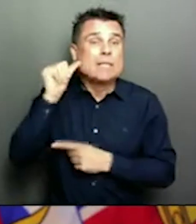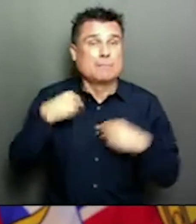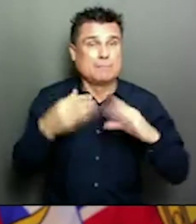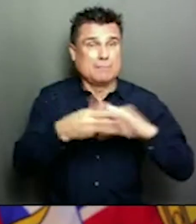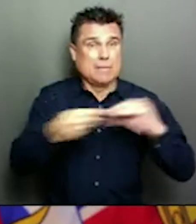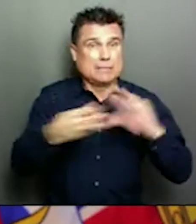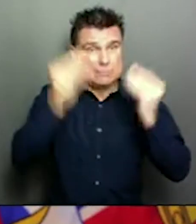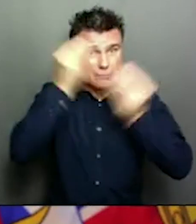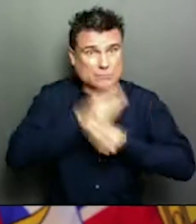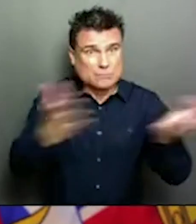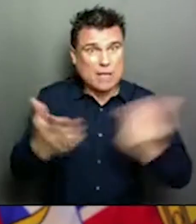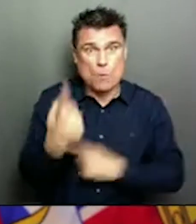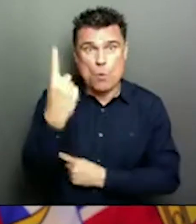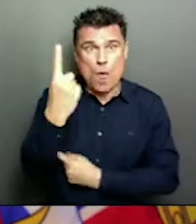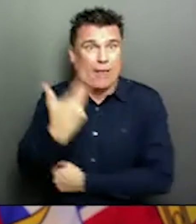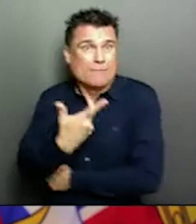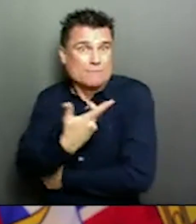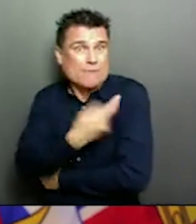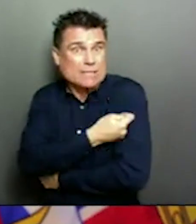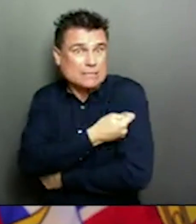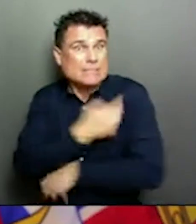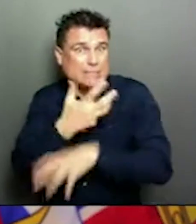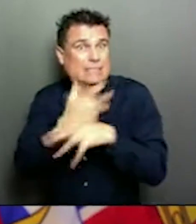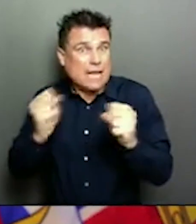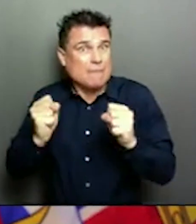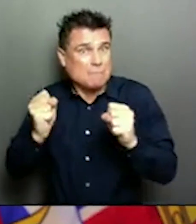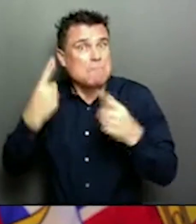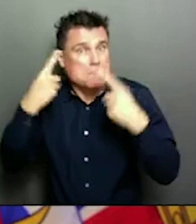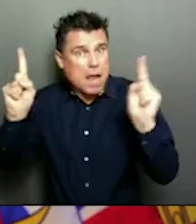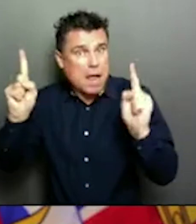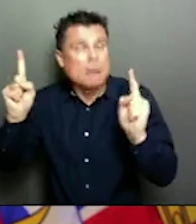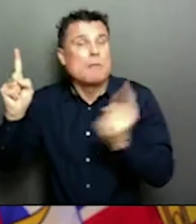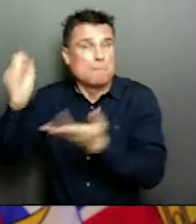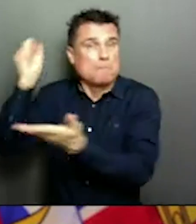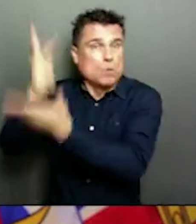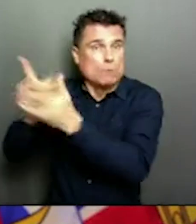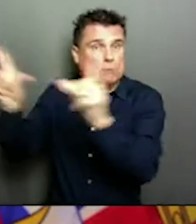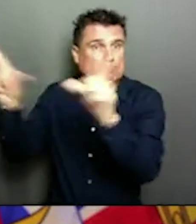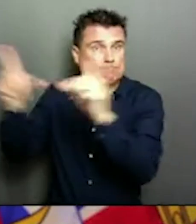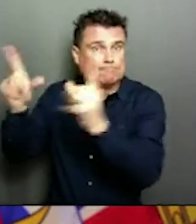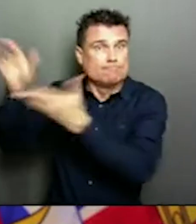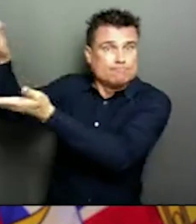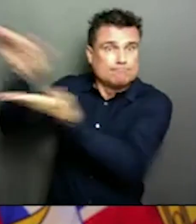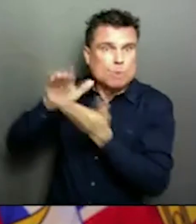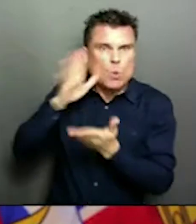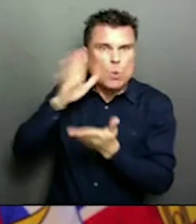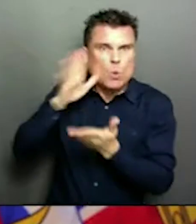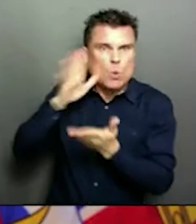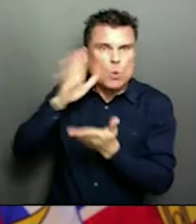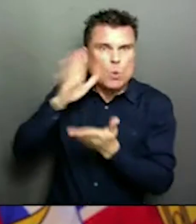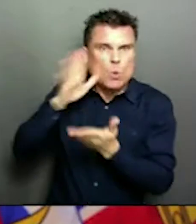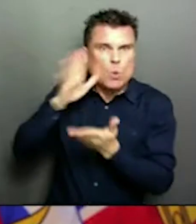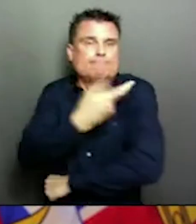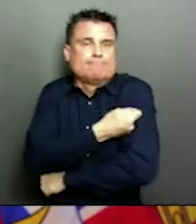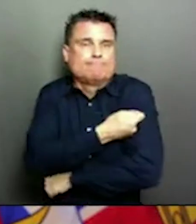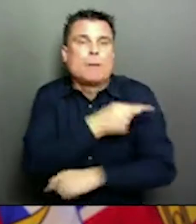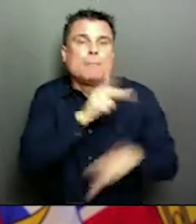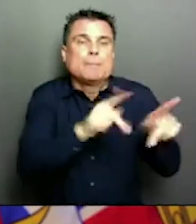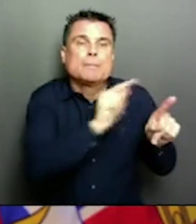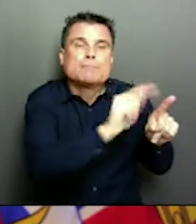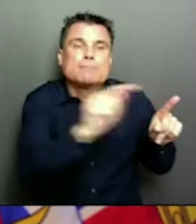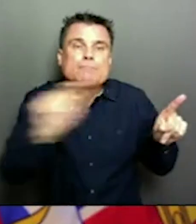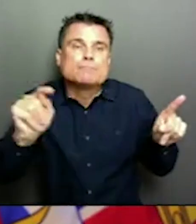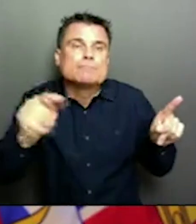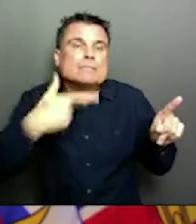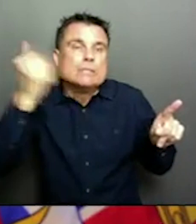Canada, and the start of immunization will be happening very soon. By this week,